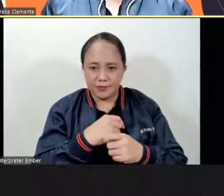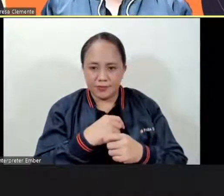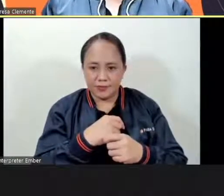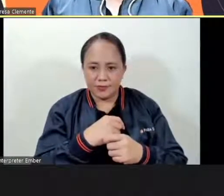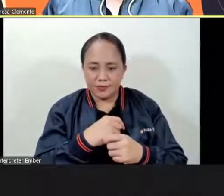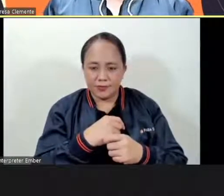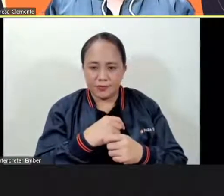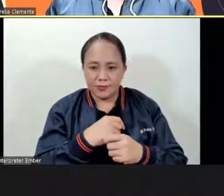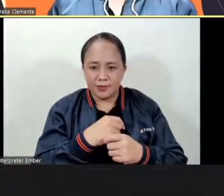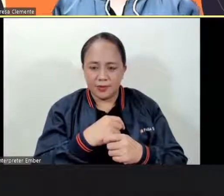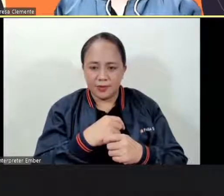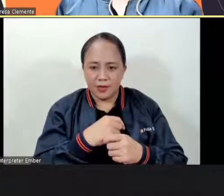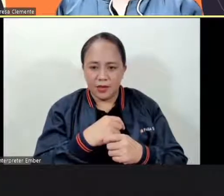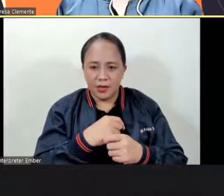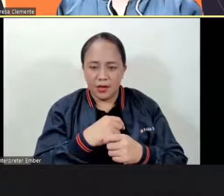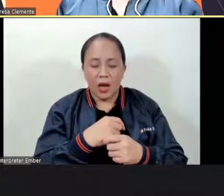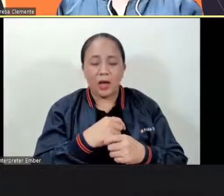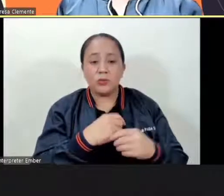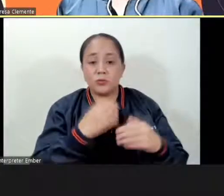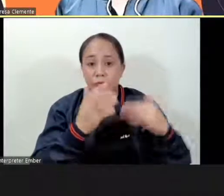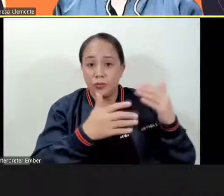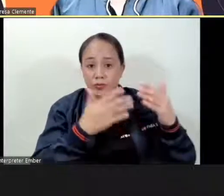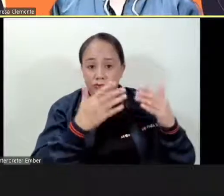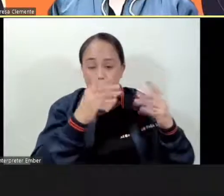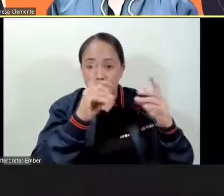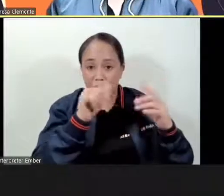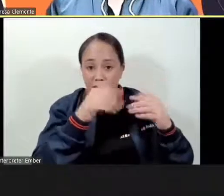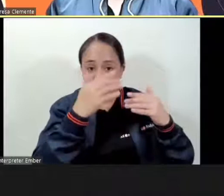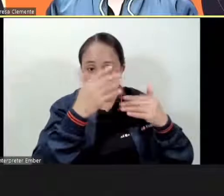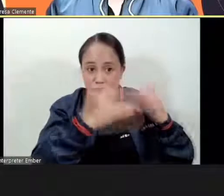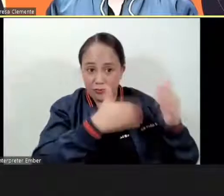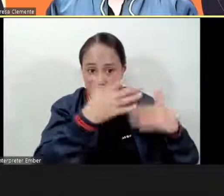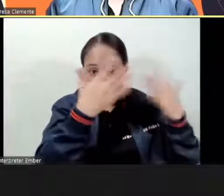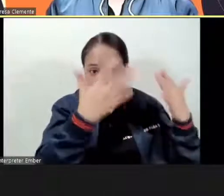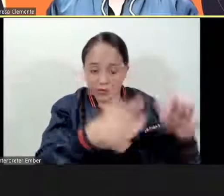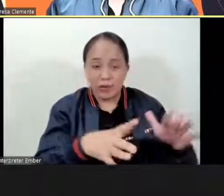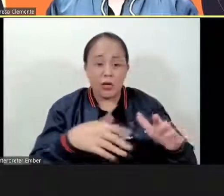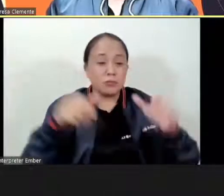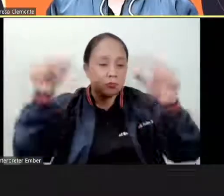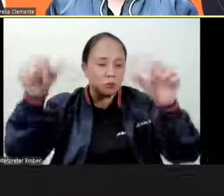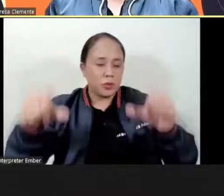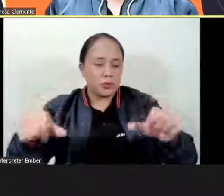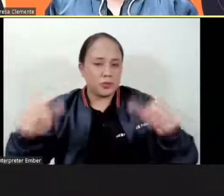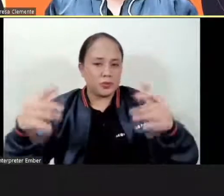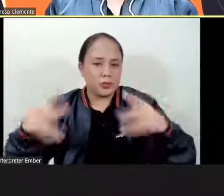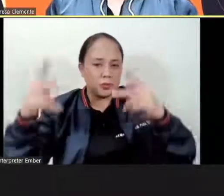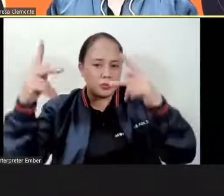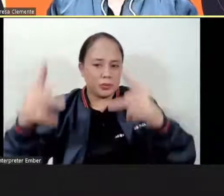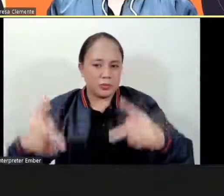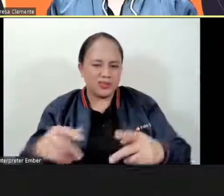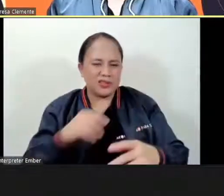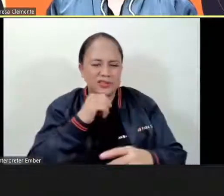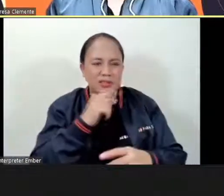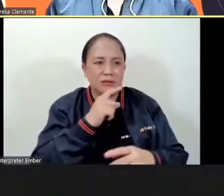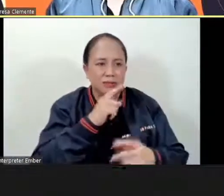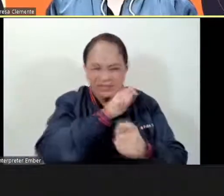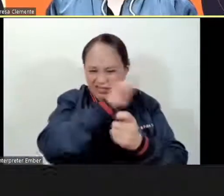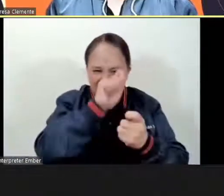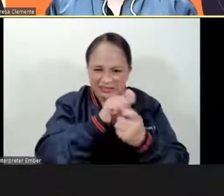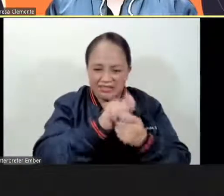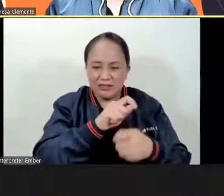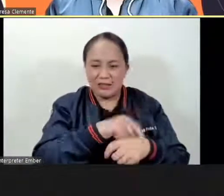process data nakapost na siya sa website natin. So not really real-time kasi parang at